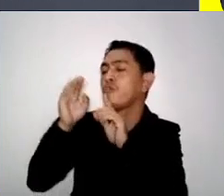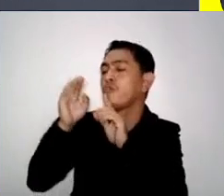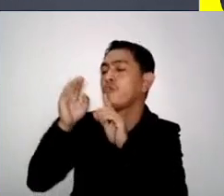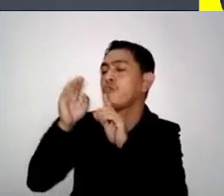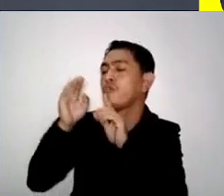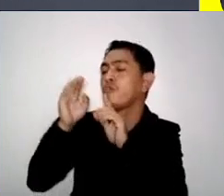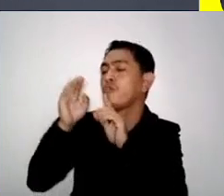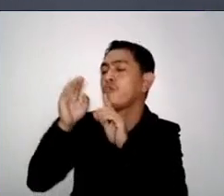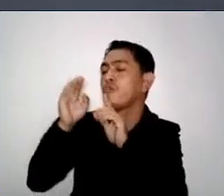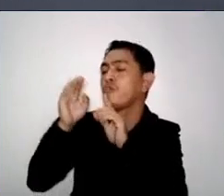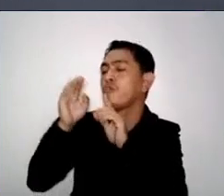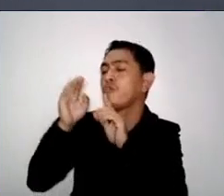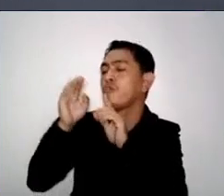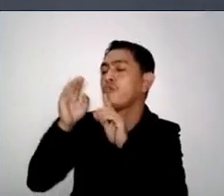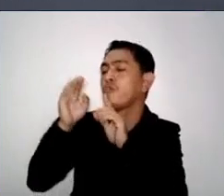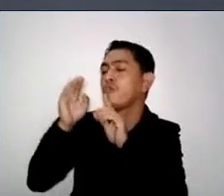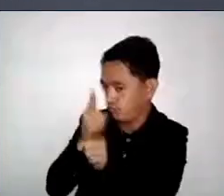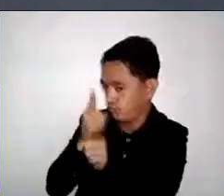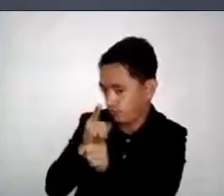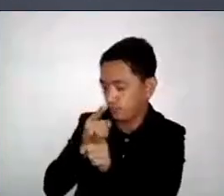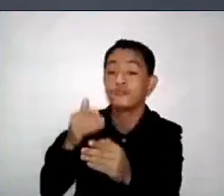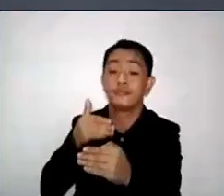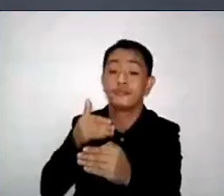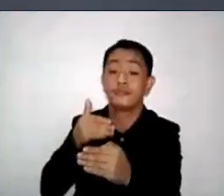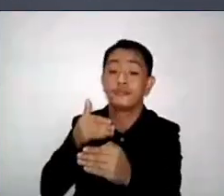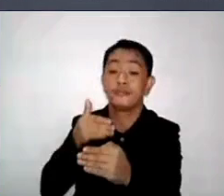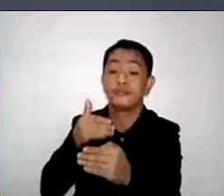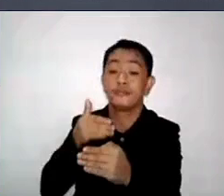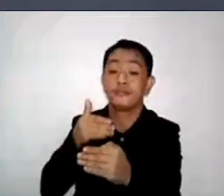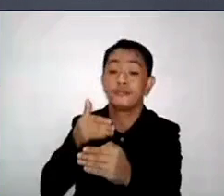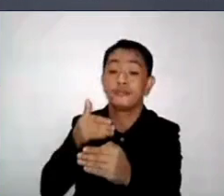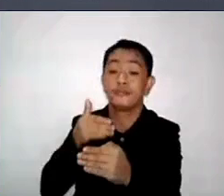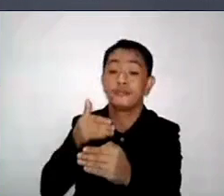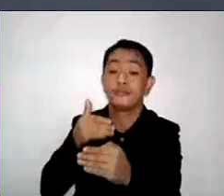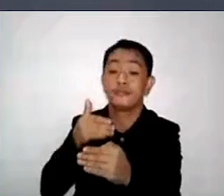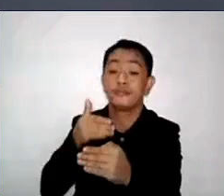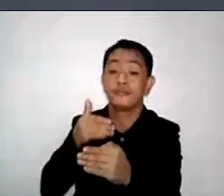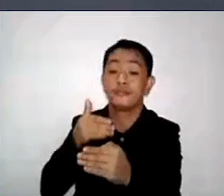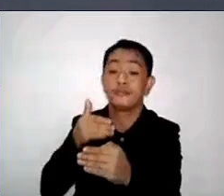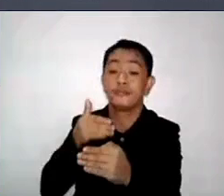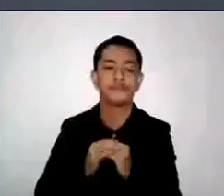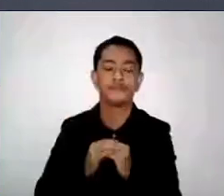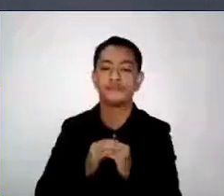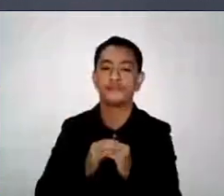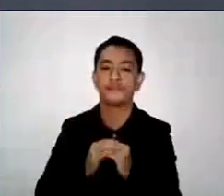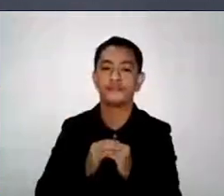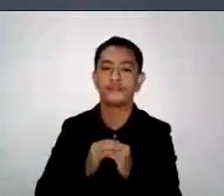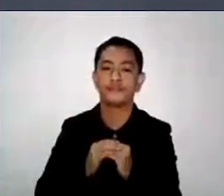Next one.